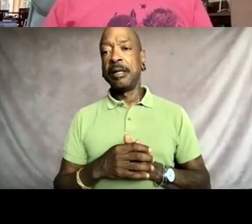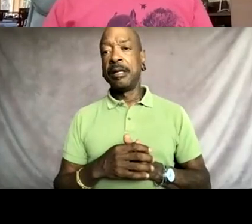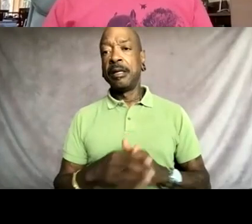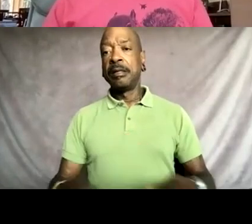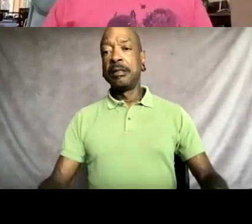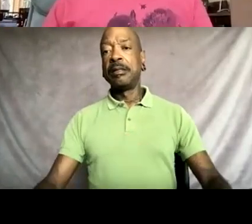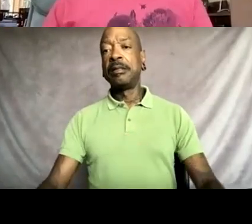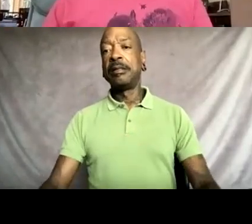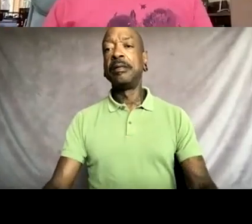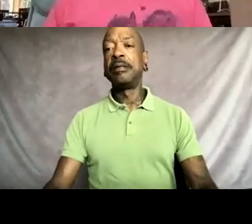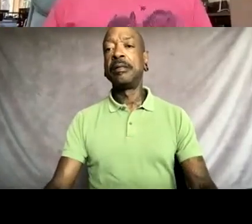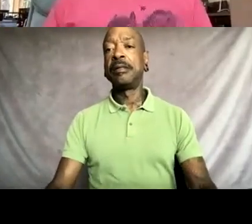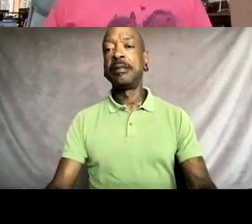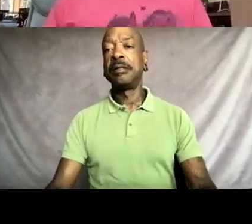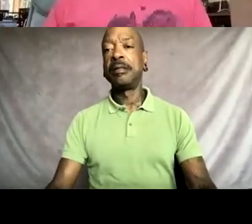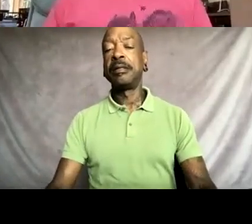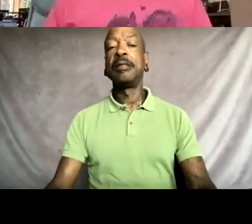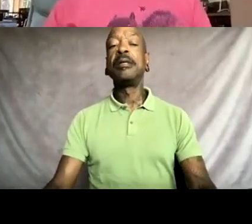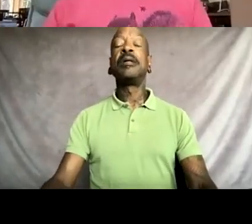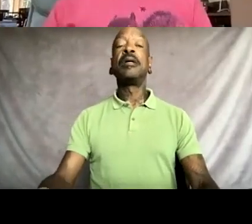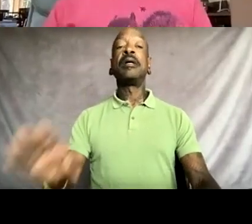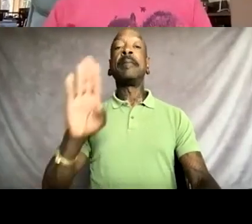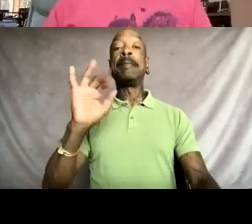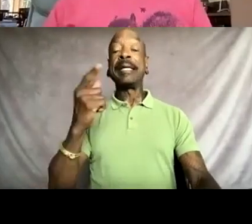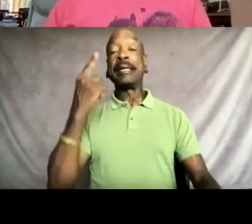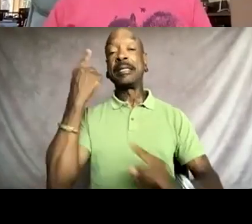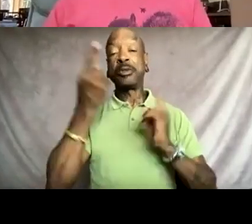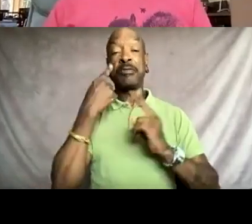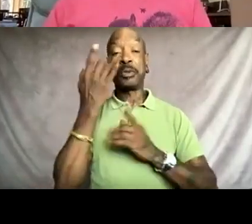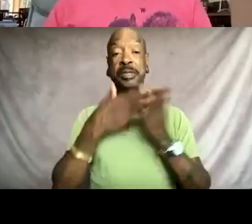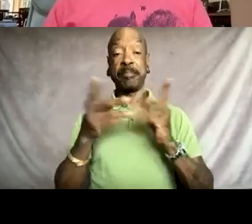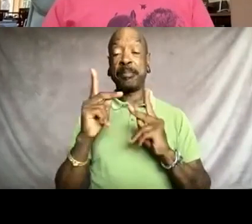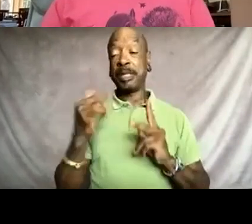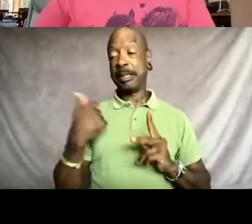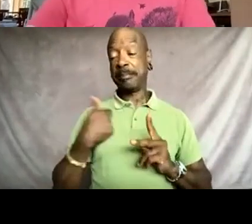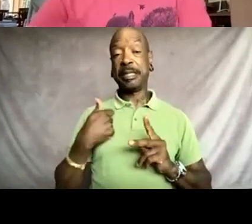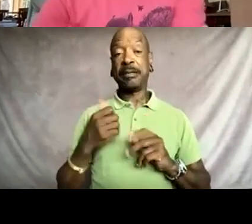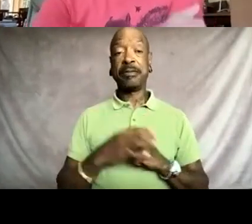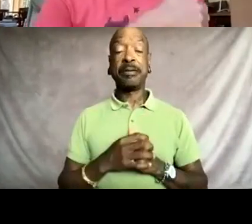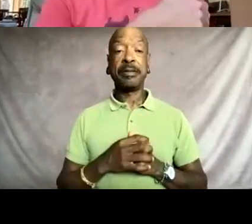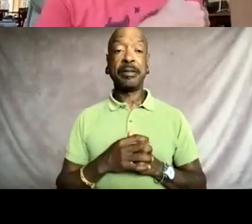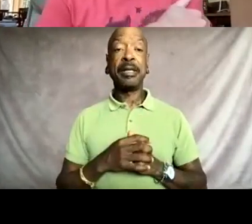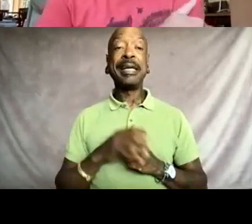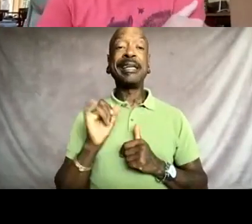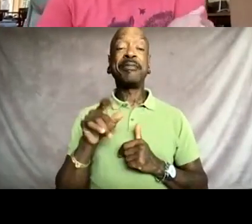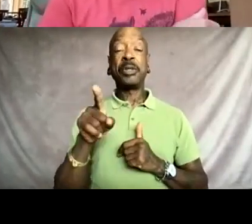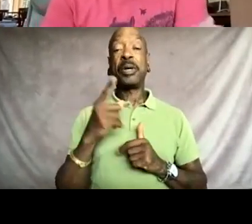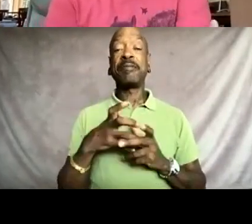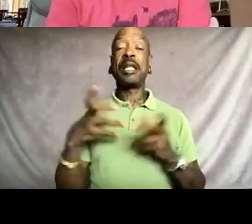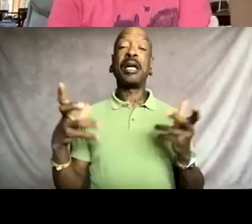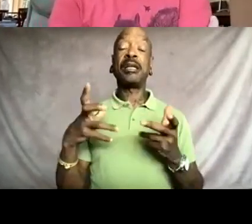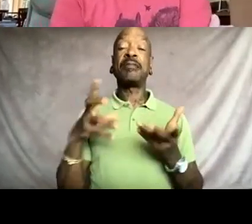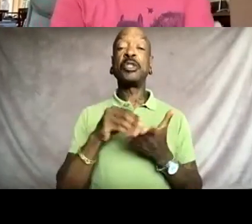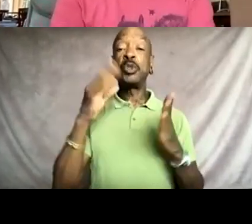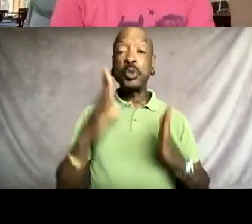This one is a big consideration for some folks I know, such as myself, is if you have a lot of student loan